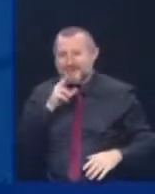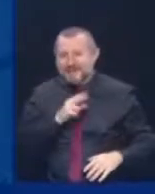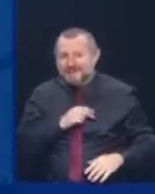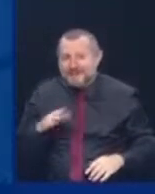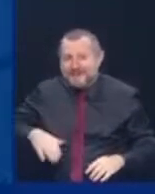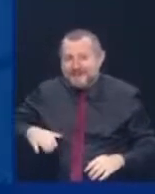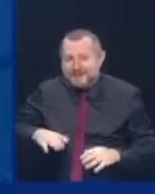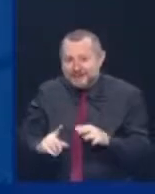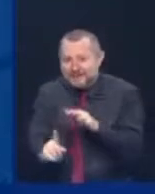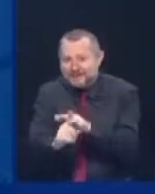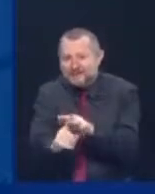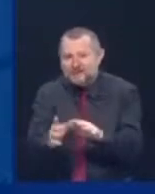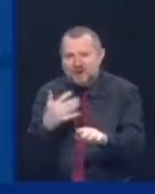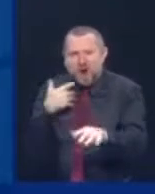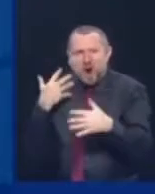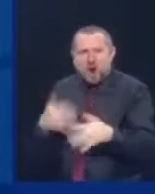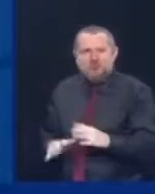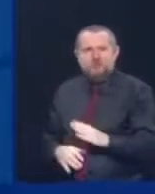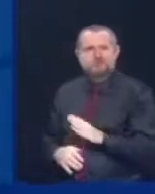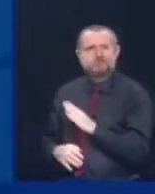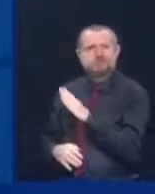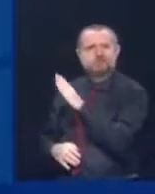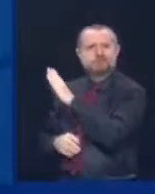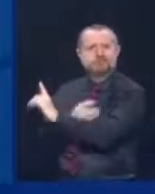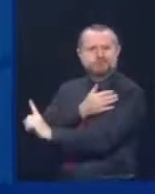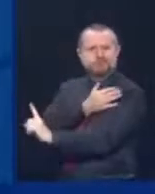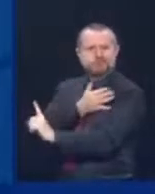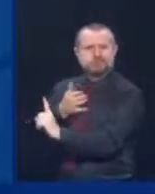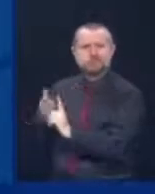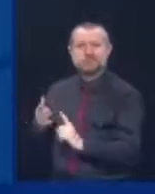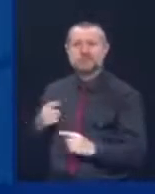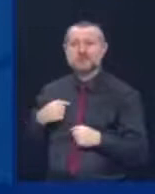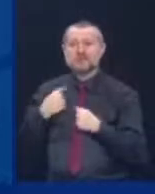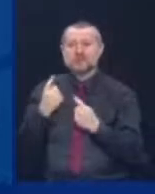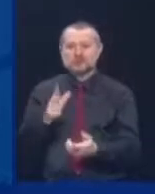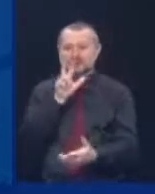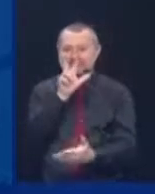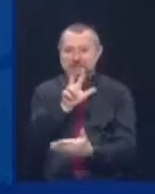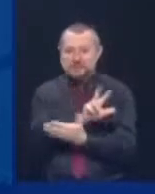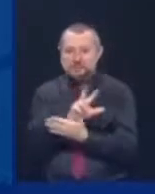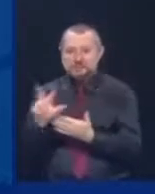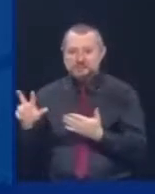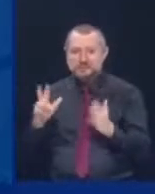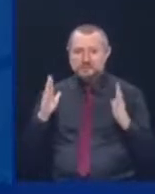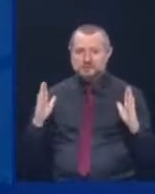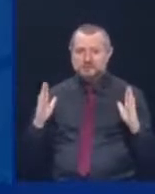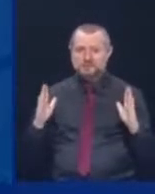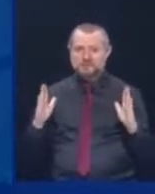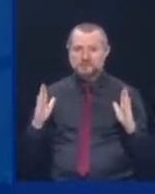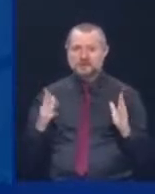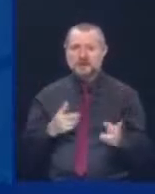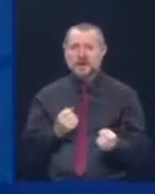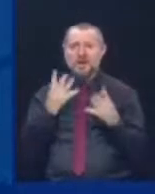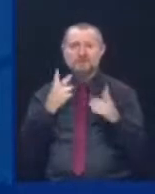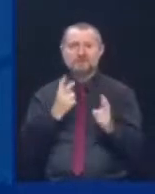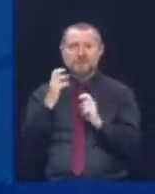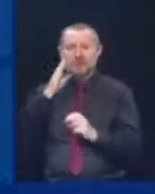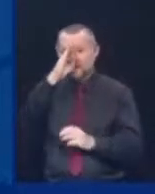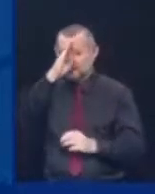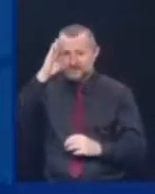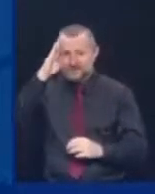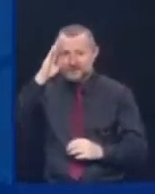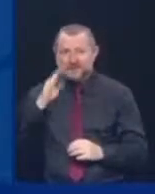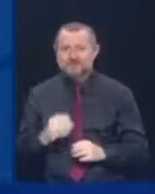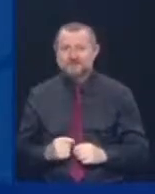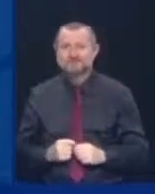are already in a bad period. The last 3 weeks, the number of hospitalizations has gone